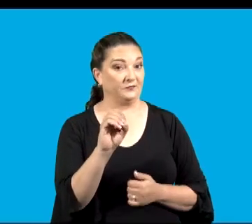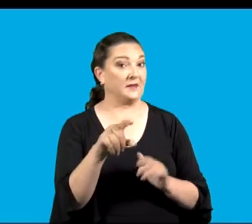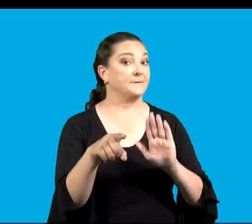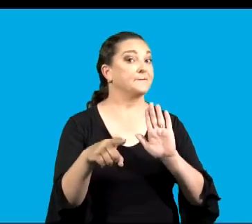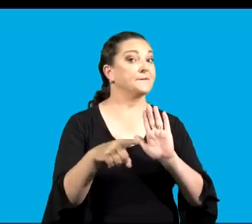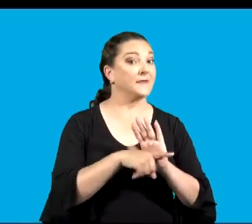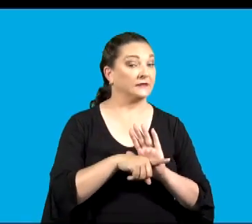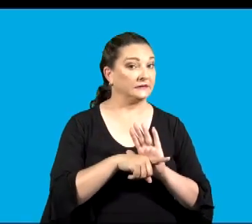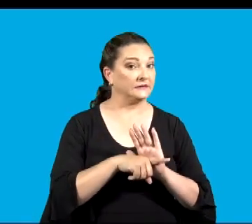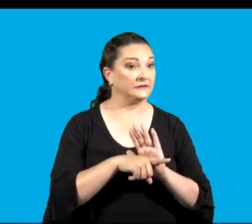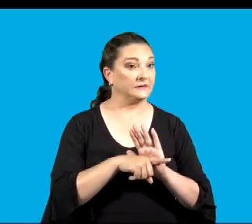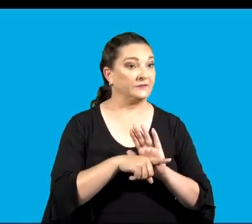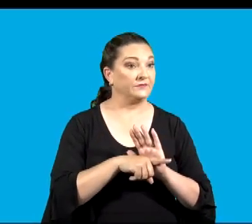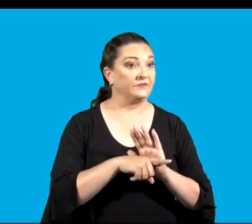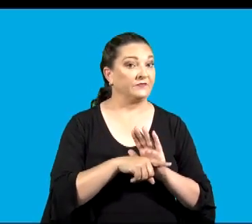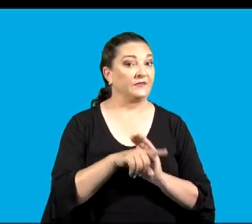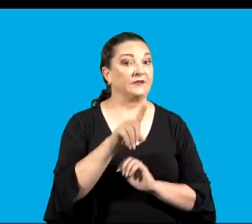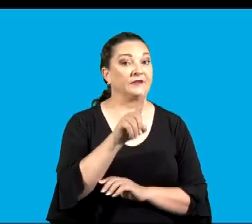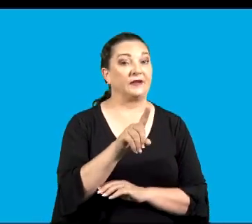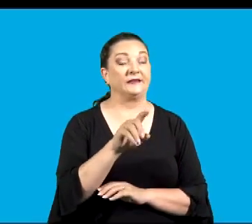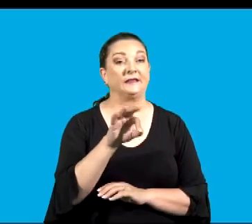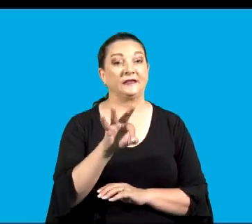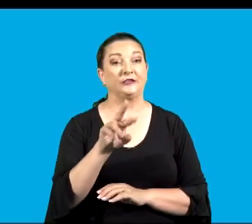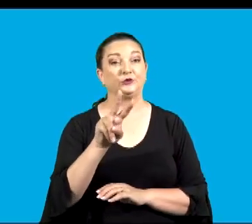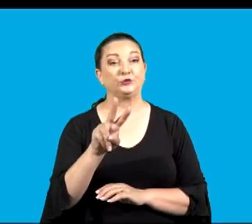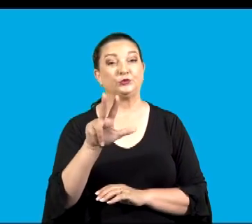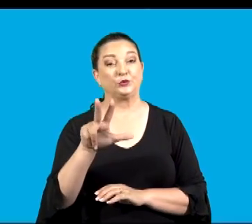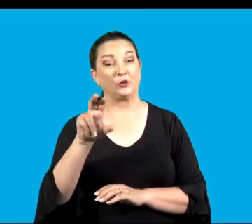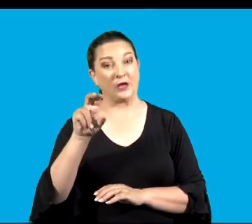16,600 minus the